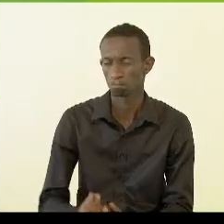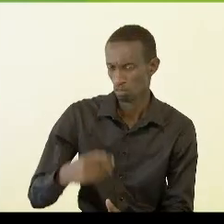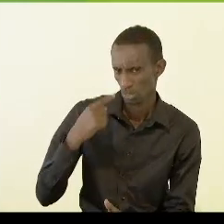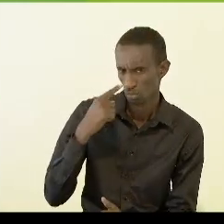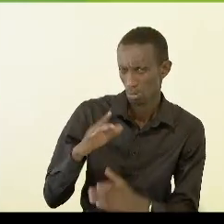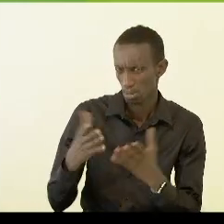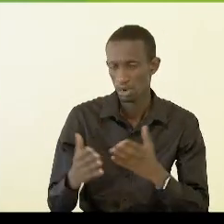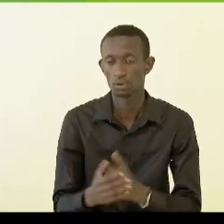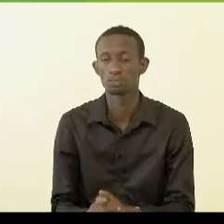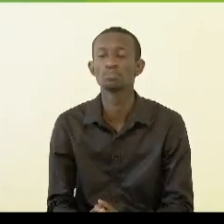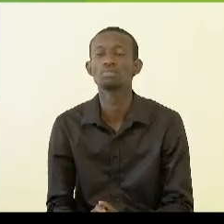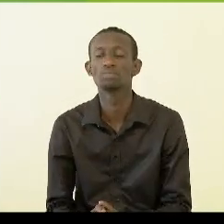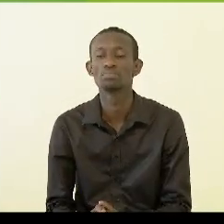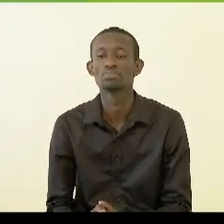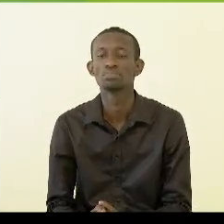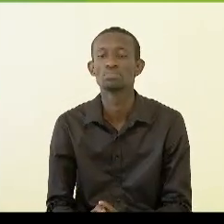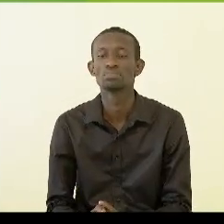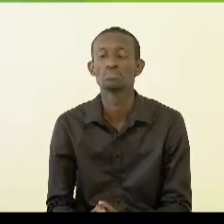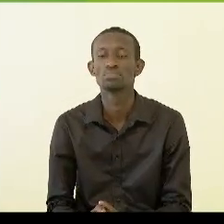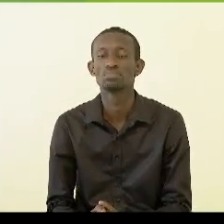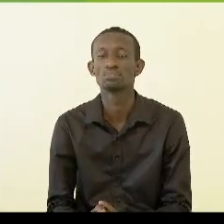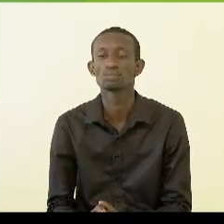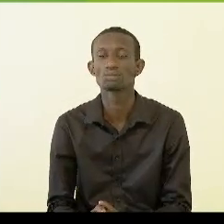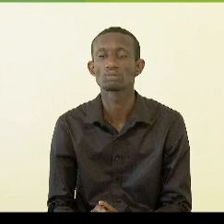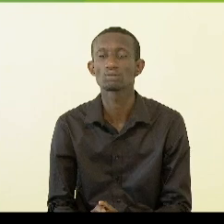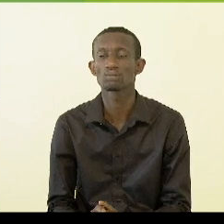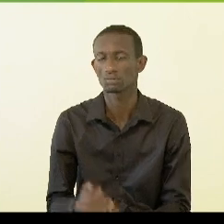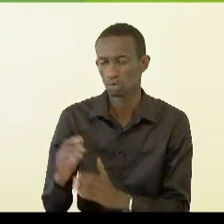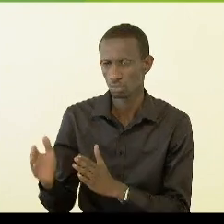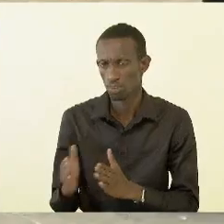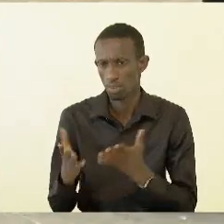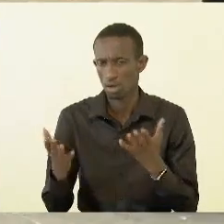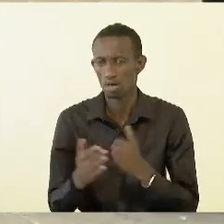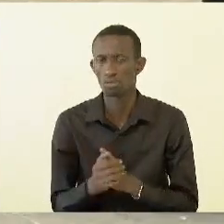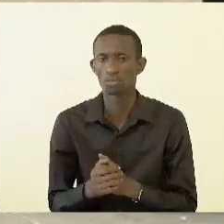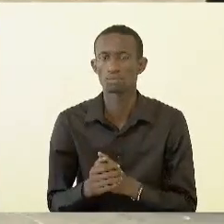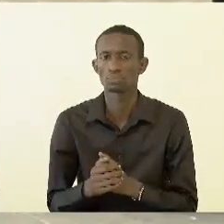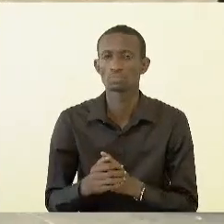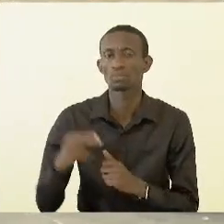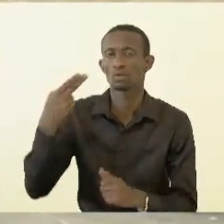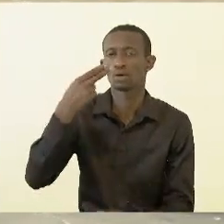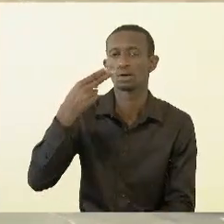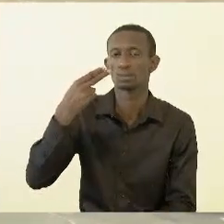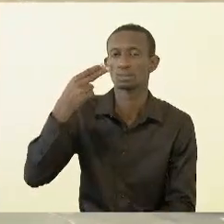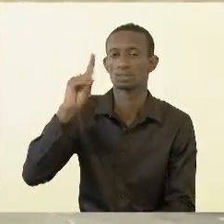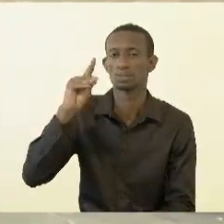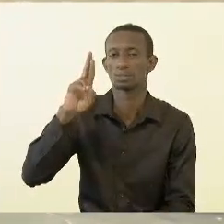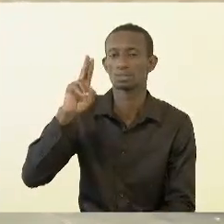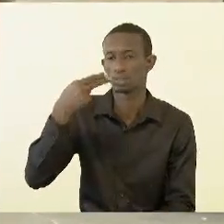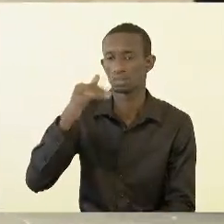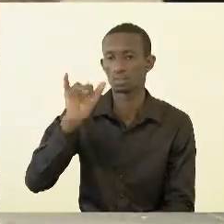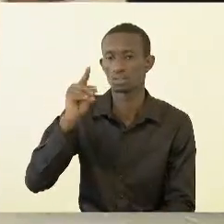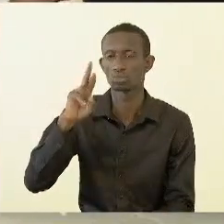sulfuric acid is prepared, how hydrochloric acid is prepared, how